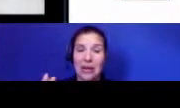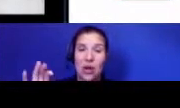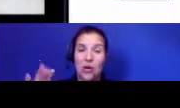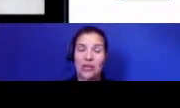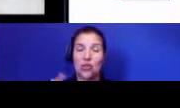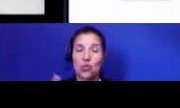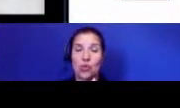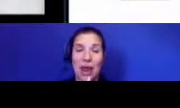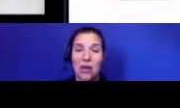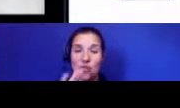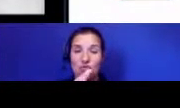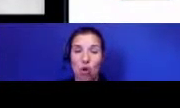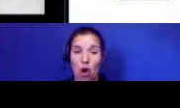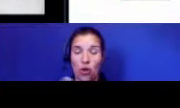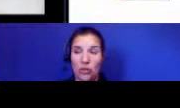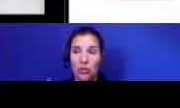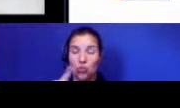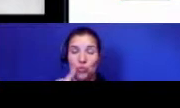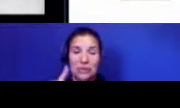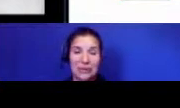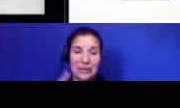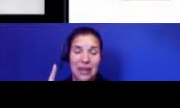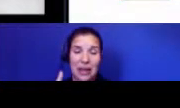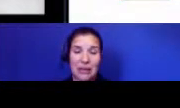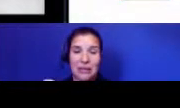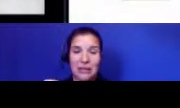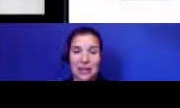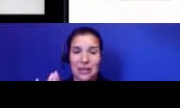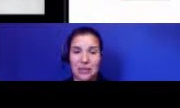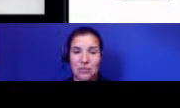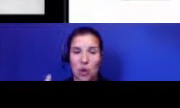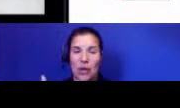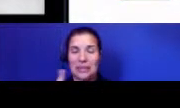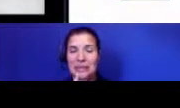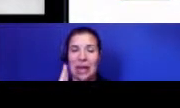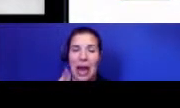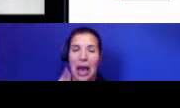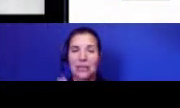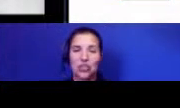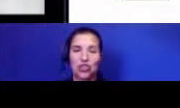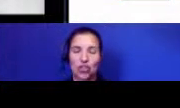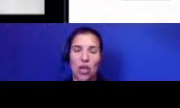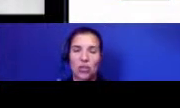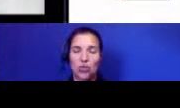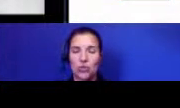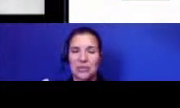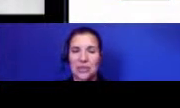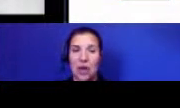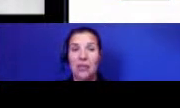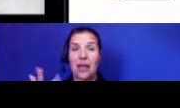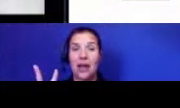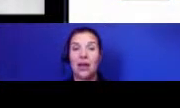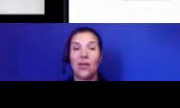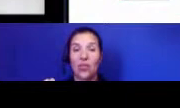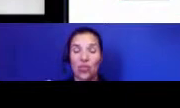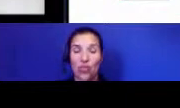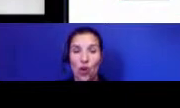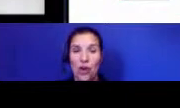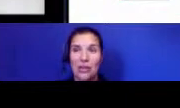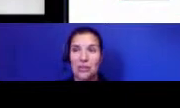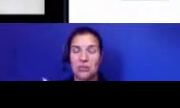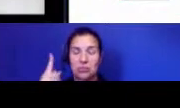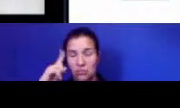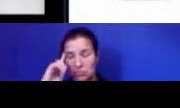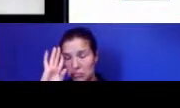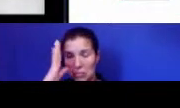were banning textbooks they deemed unjust to the South. In the 1930s, there was a moral panic over U.S. history and